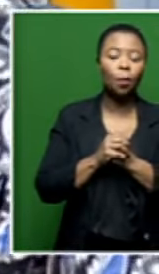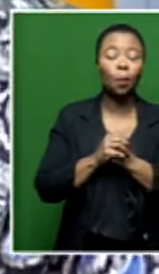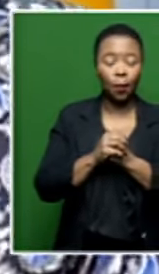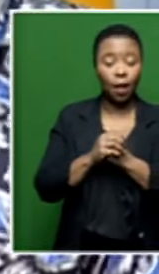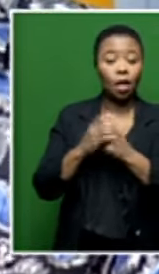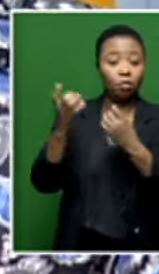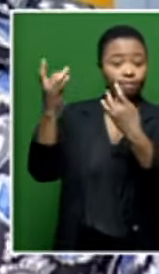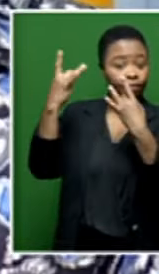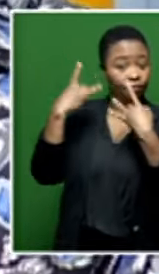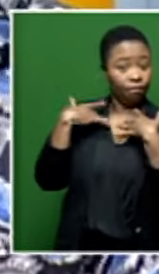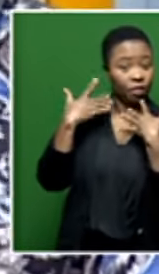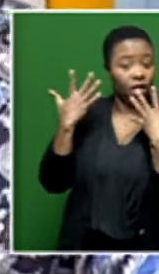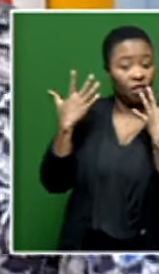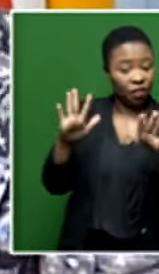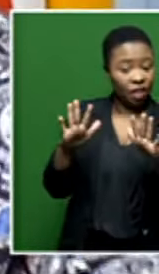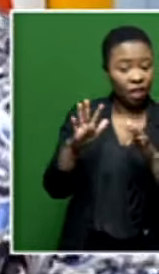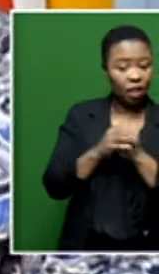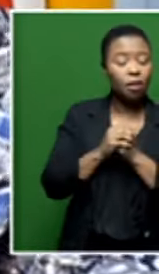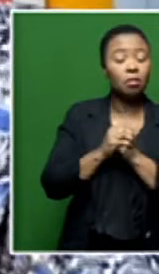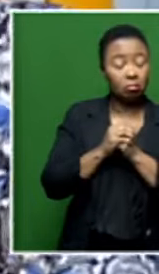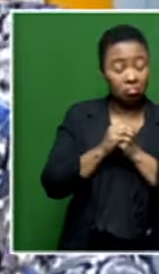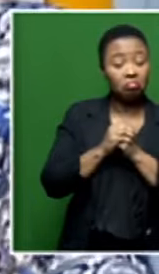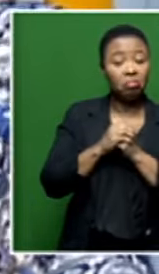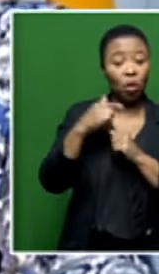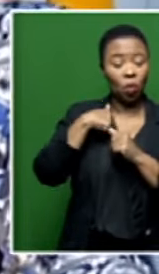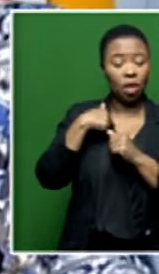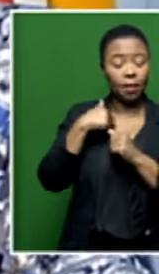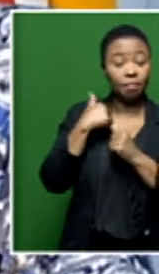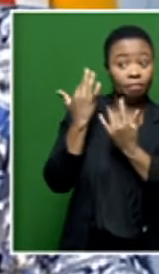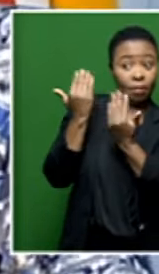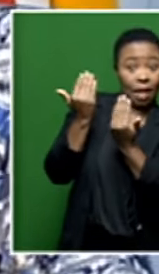that we must anticipate the fourth wave